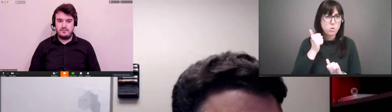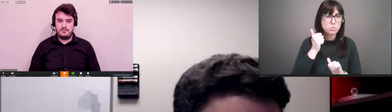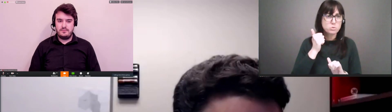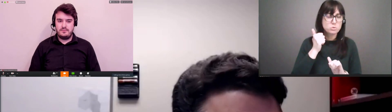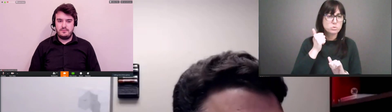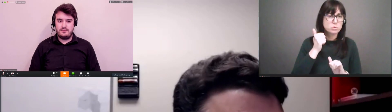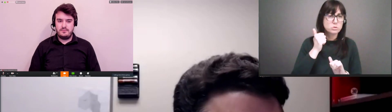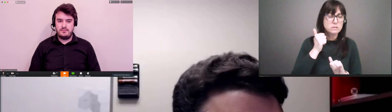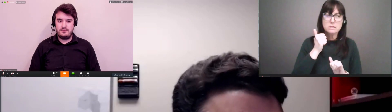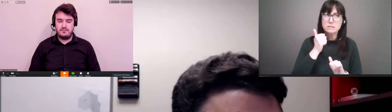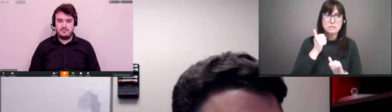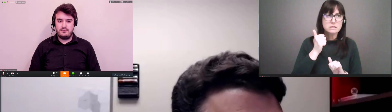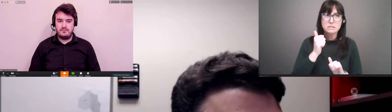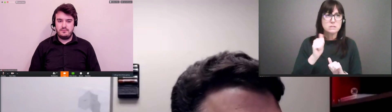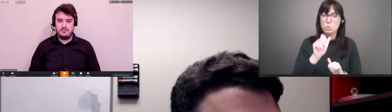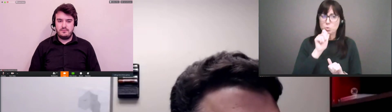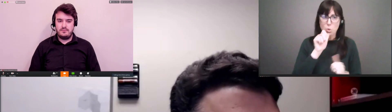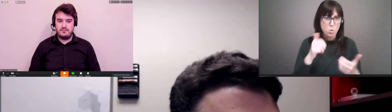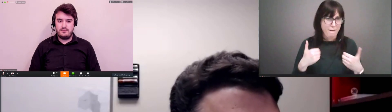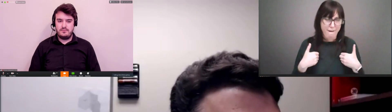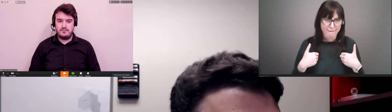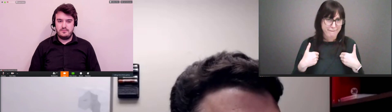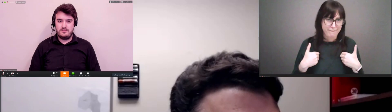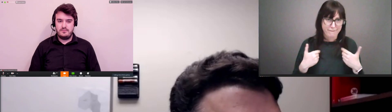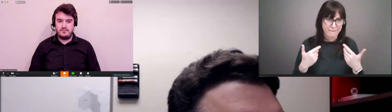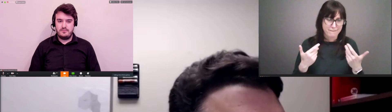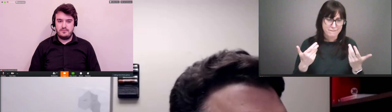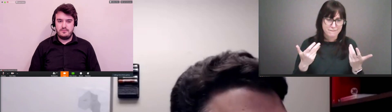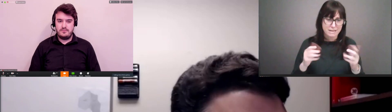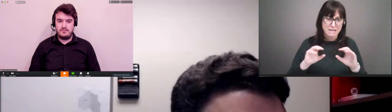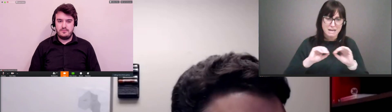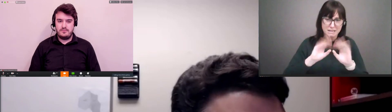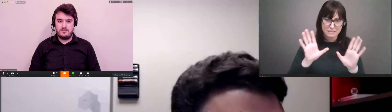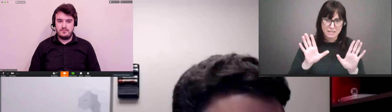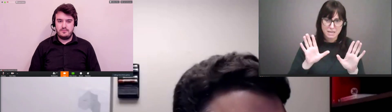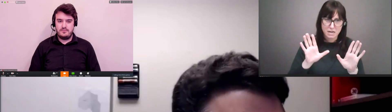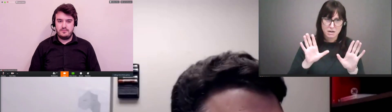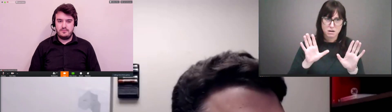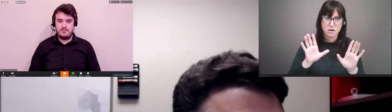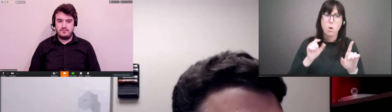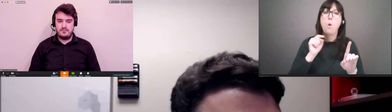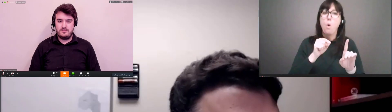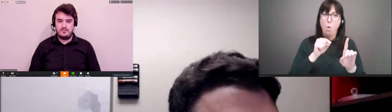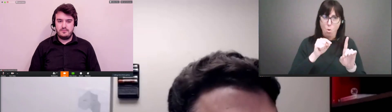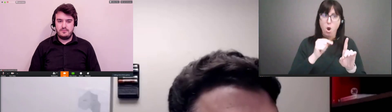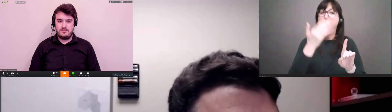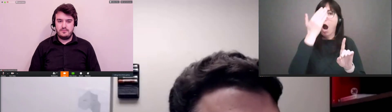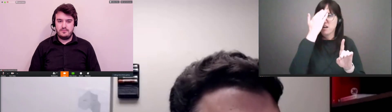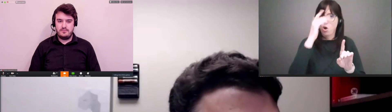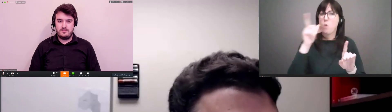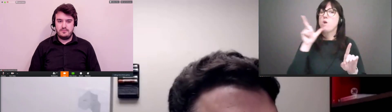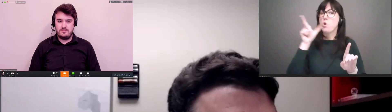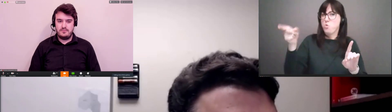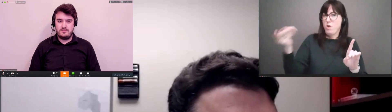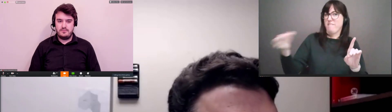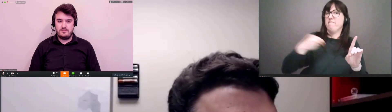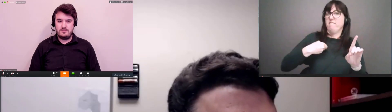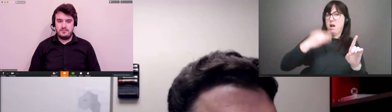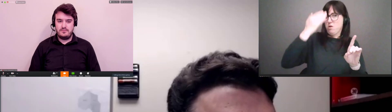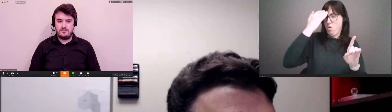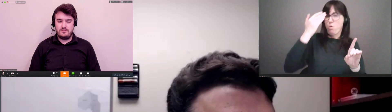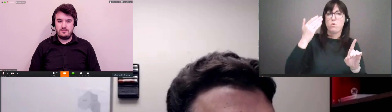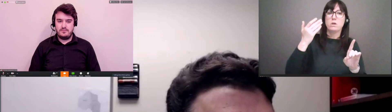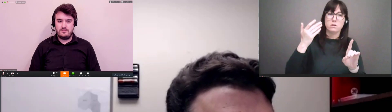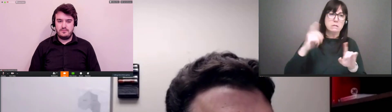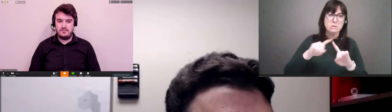a clearly identifiable contact with a known case. So by definition, that would be a community transmission. So